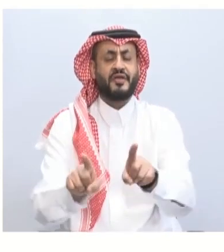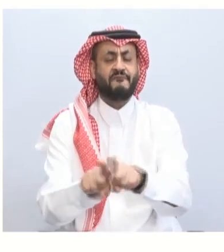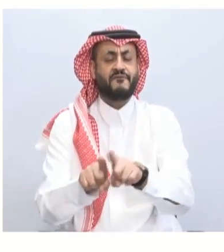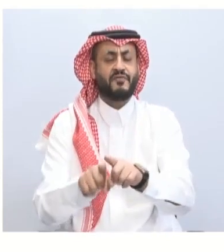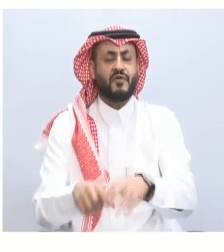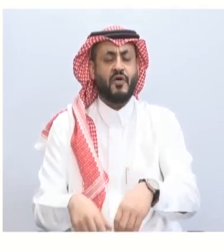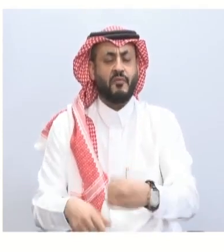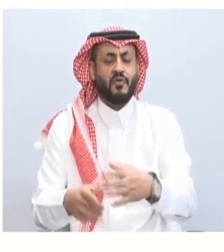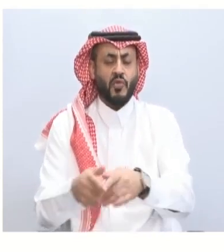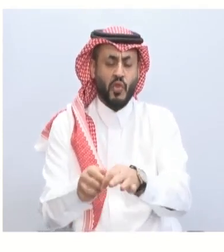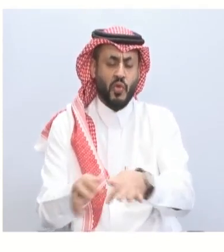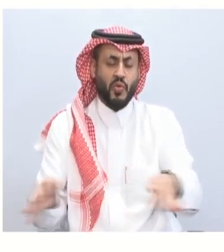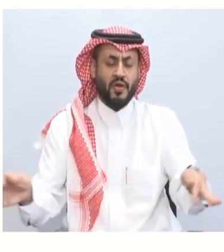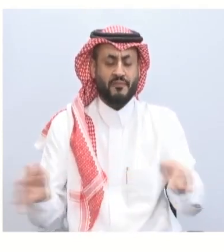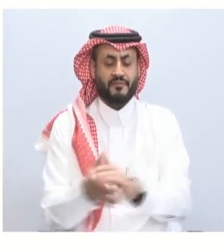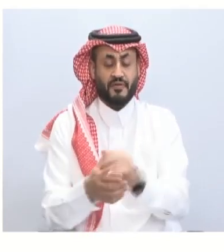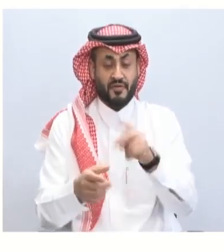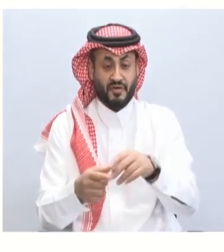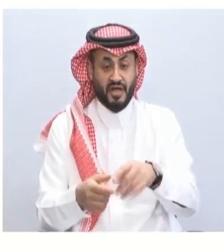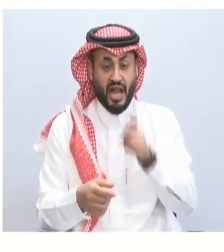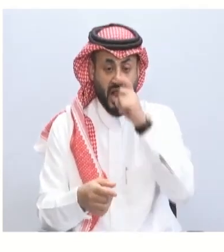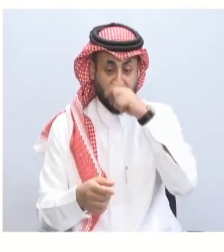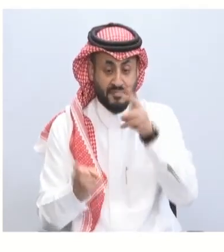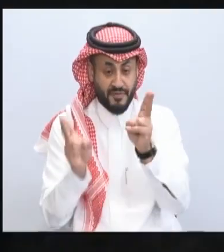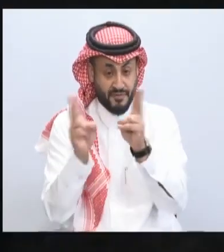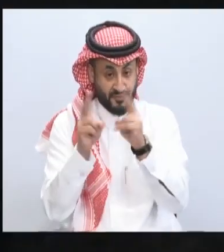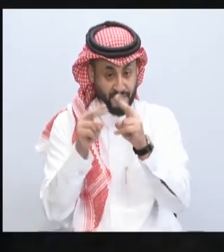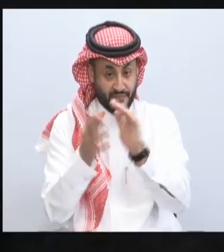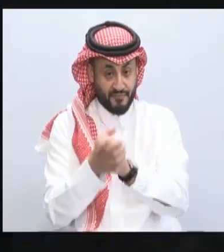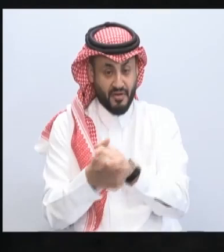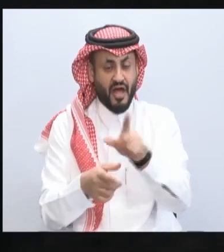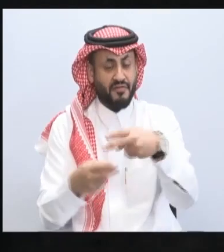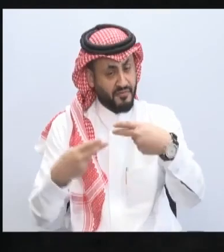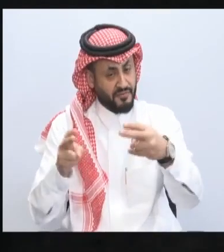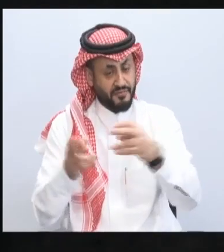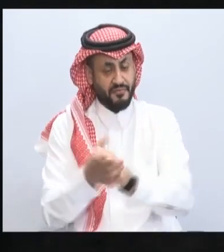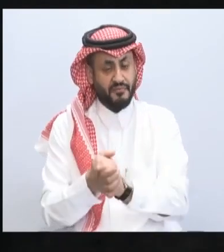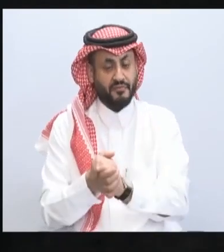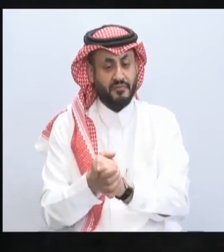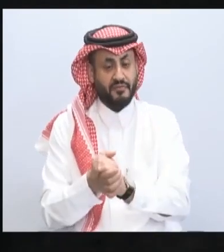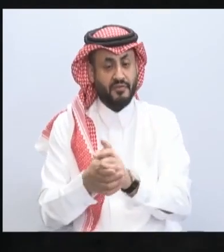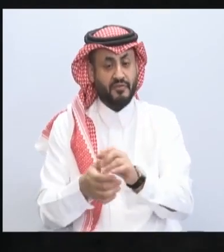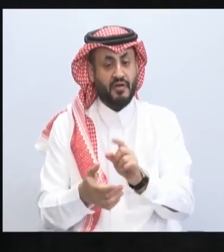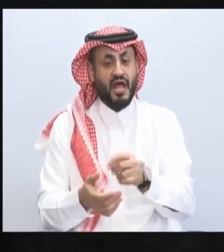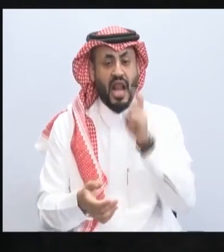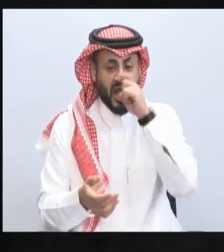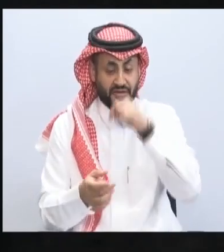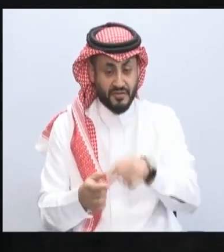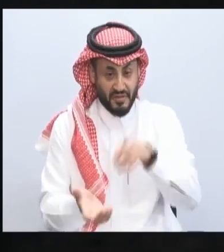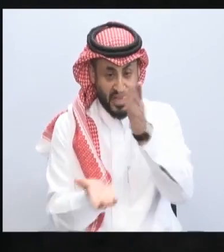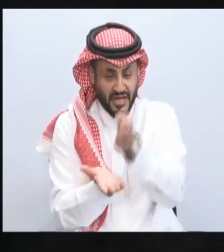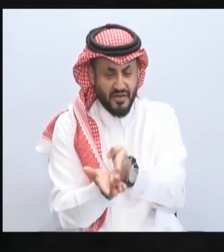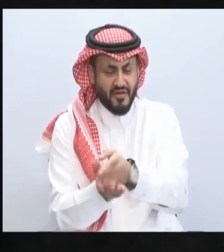peers appears to require face-to-face communication. Do you agree? Do you think to have a true friendship with